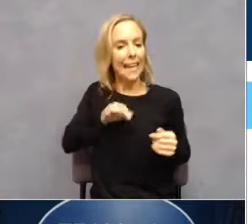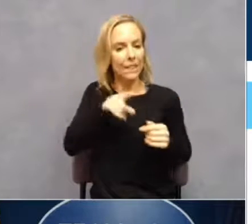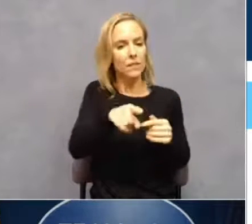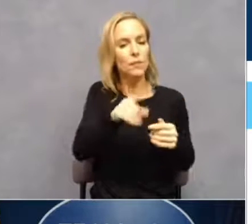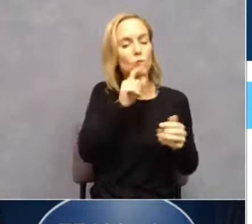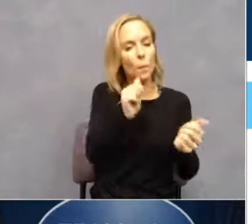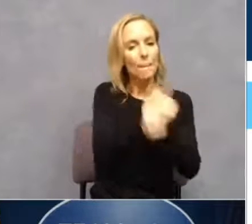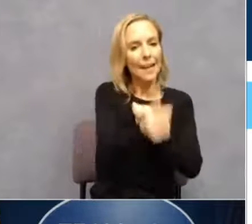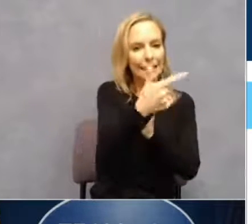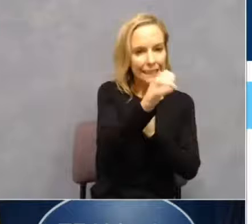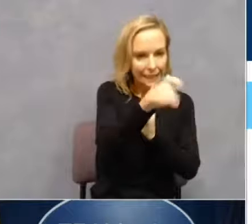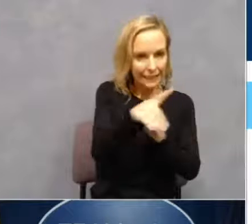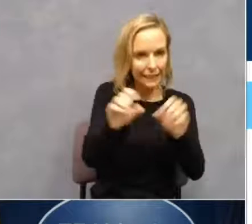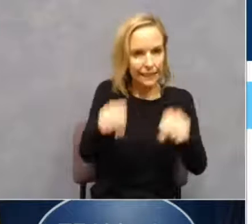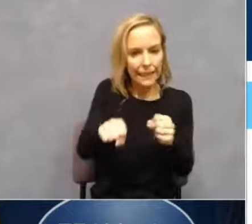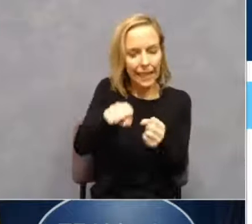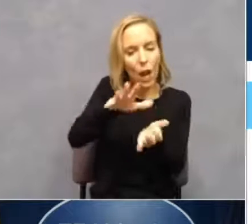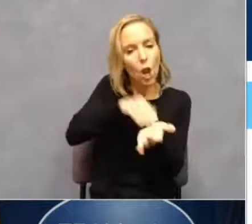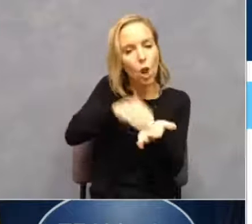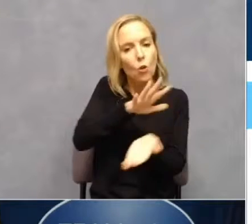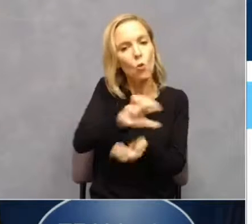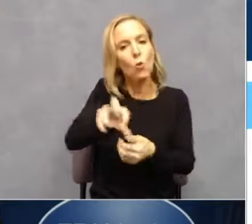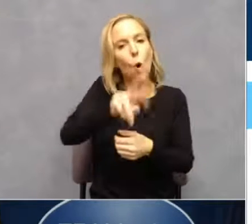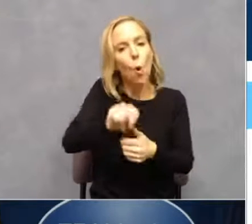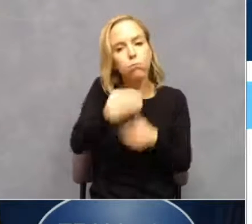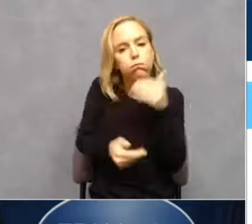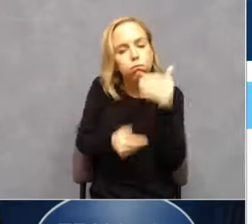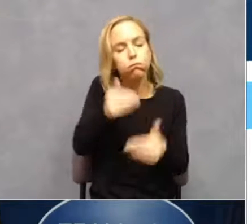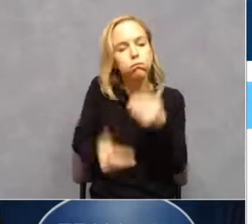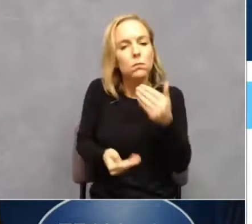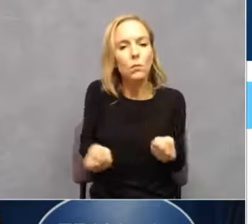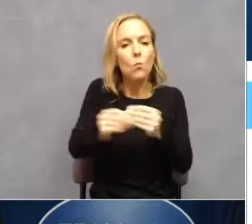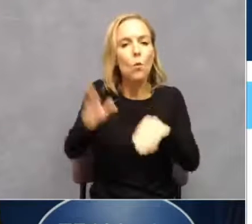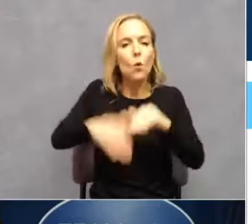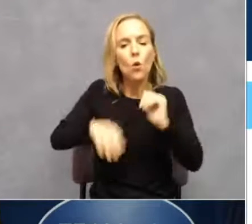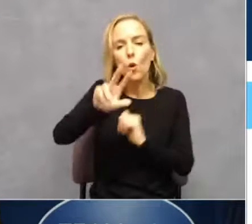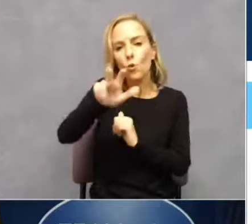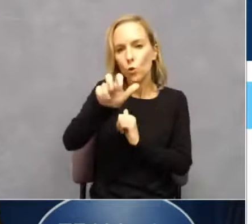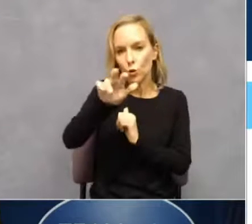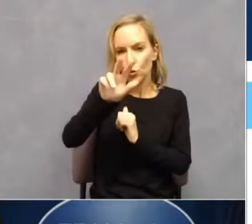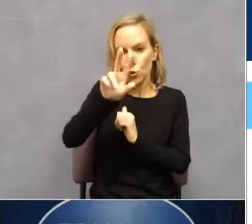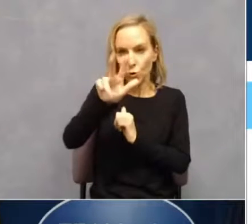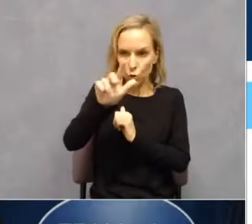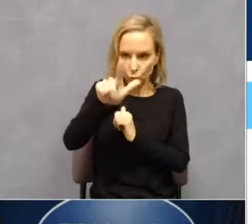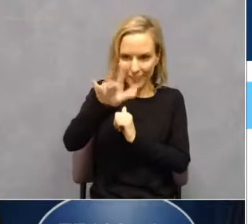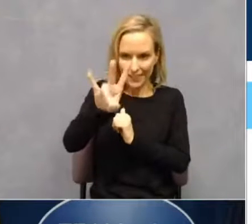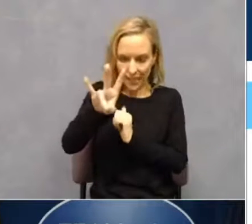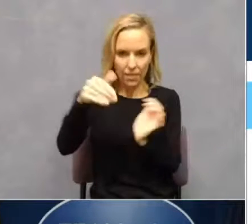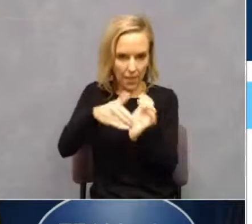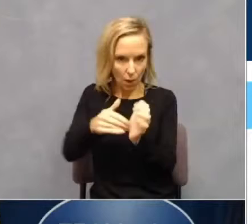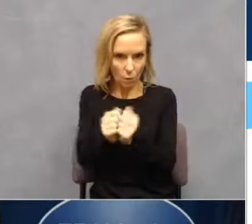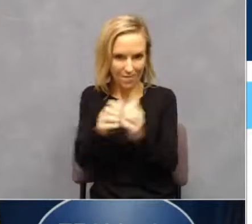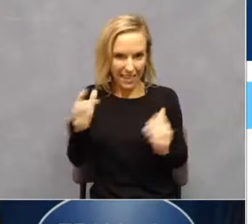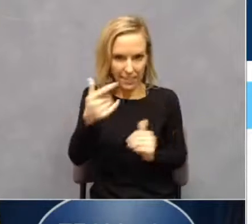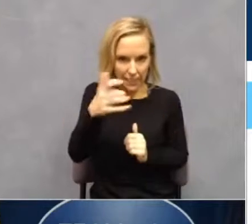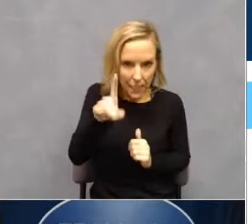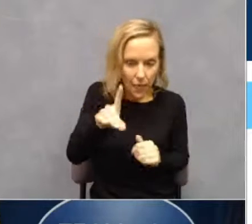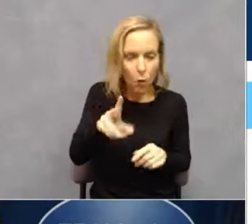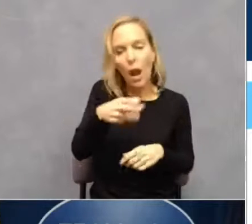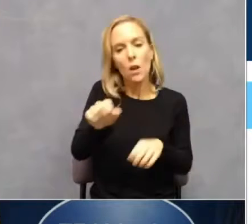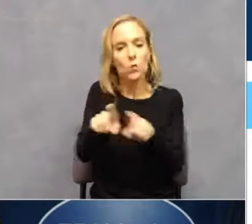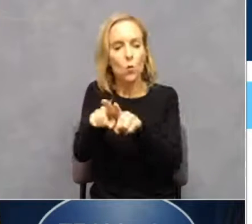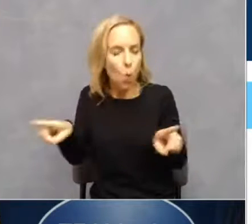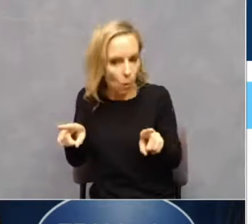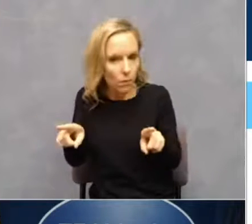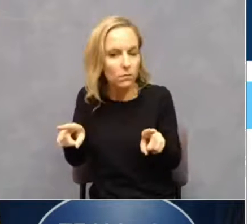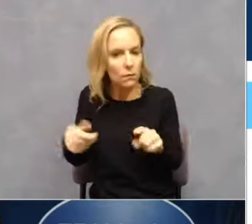to learn at their own pace. With more than 327,000 Kentuckians without a GED or high school diploma, we have